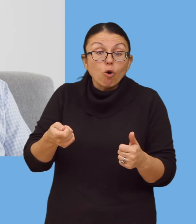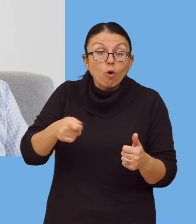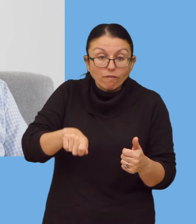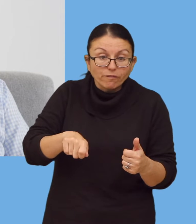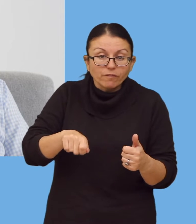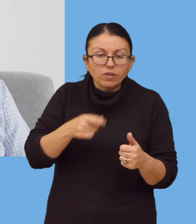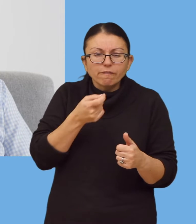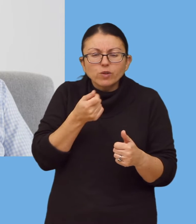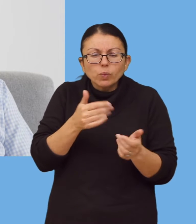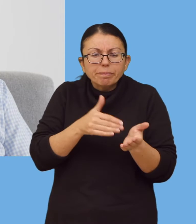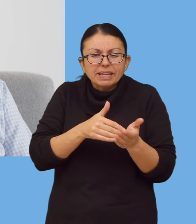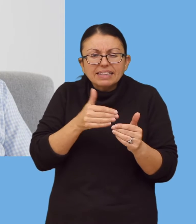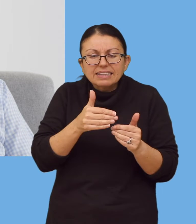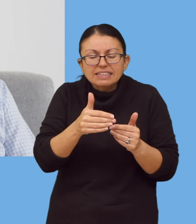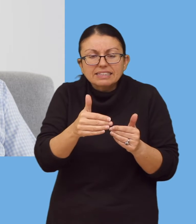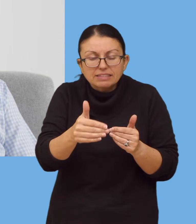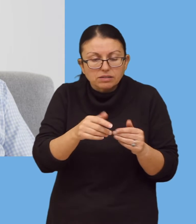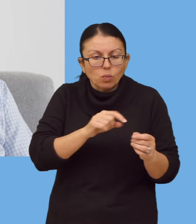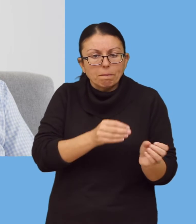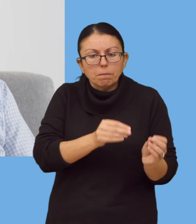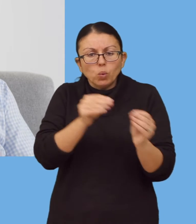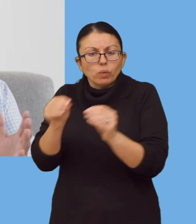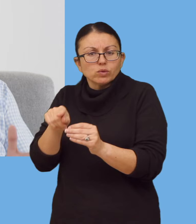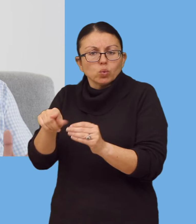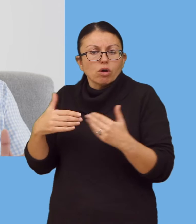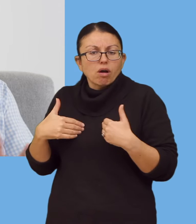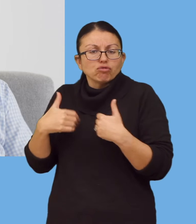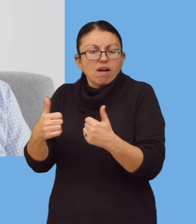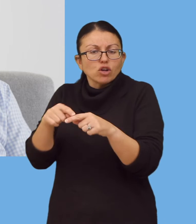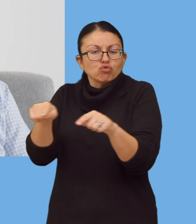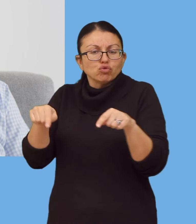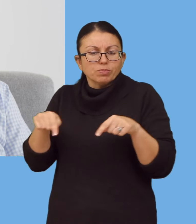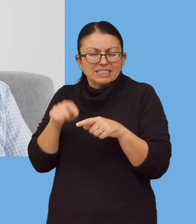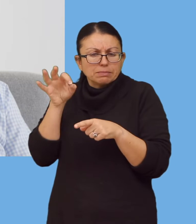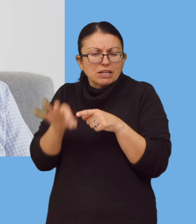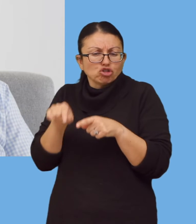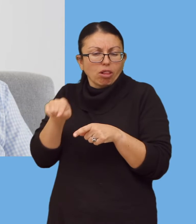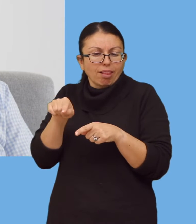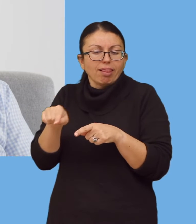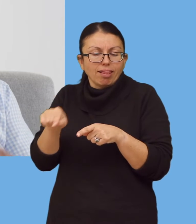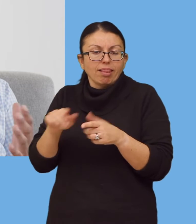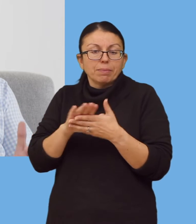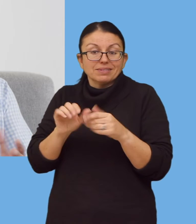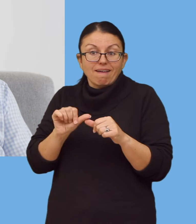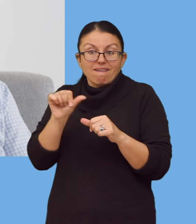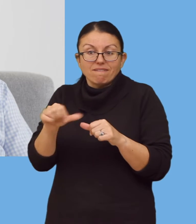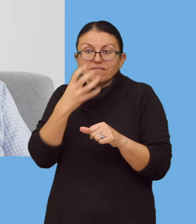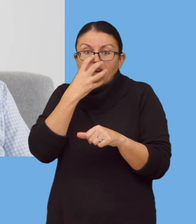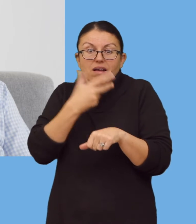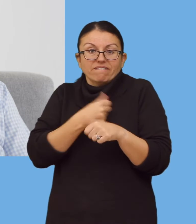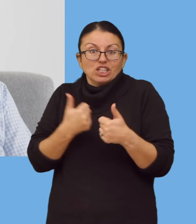finished, and you'll wake up a few minutes later in the recovery area, which is a special ward where everybody goes after they've had